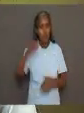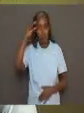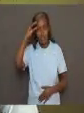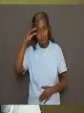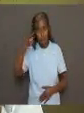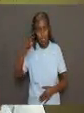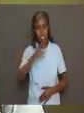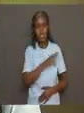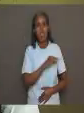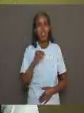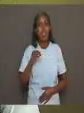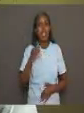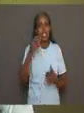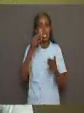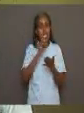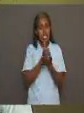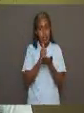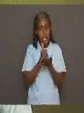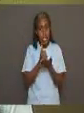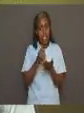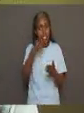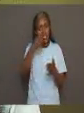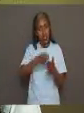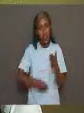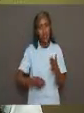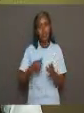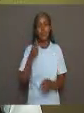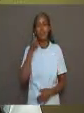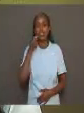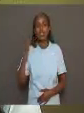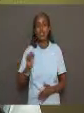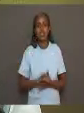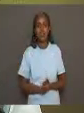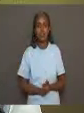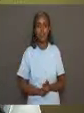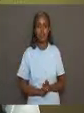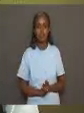boys and the mean score for the girls.